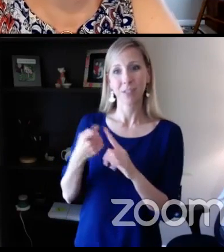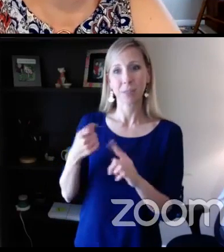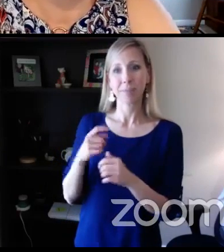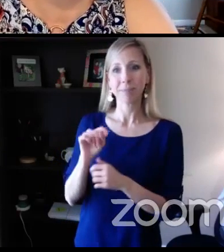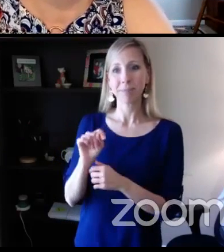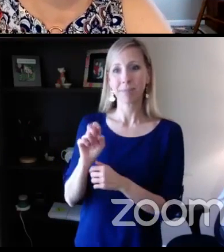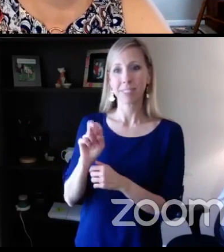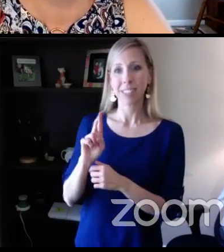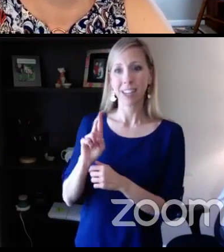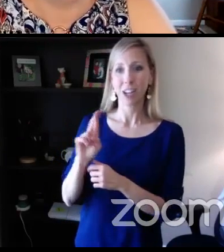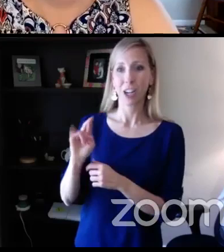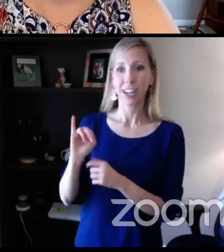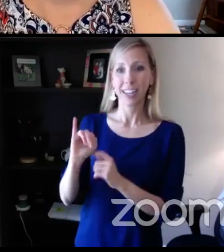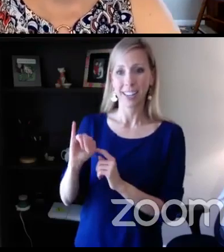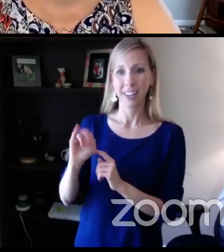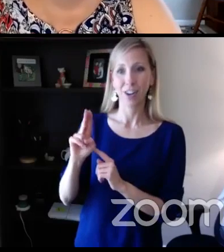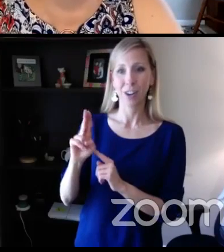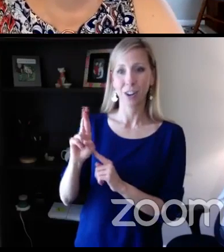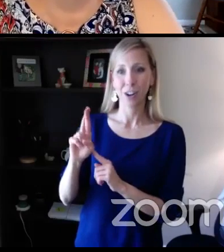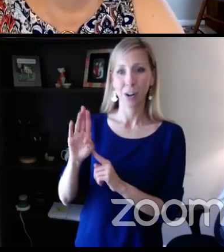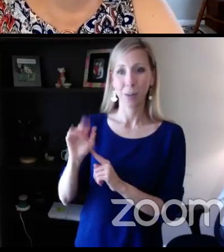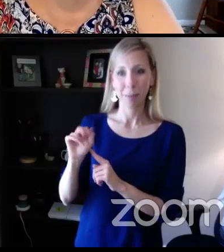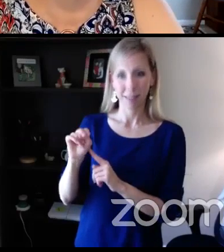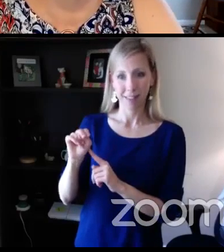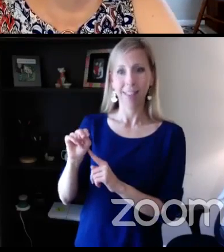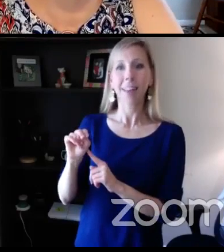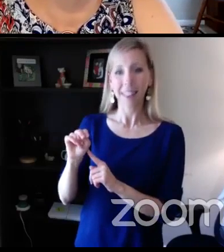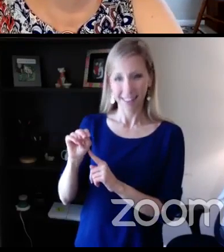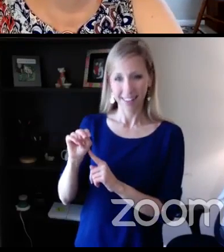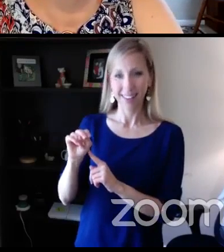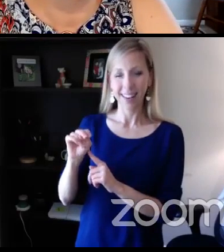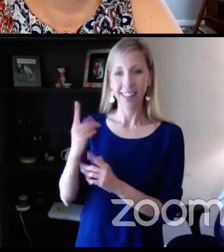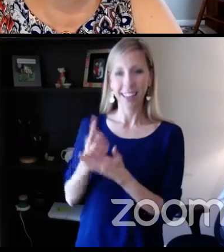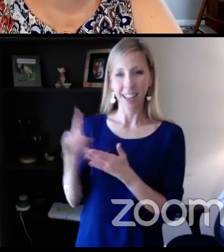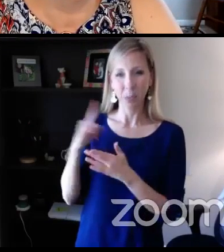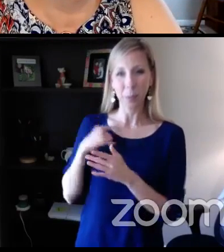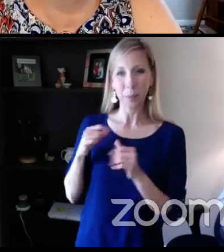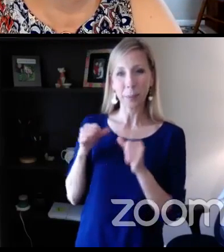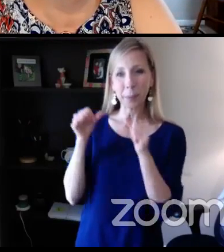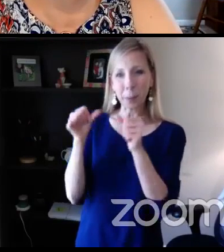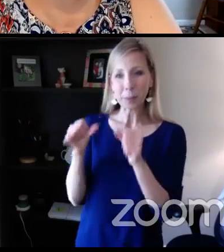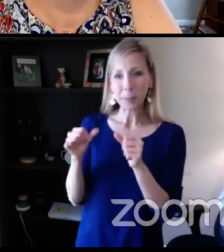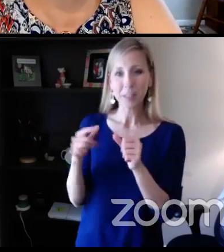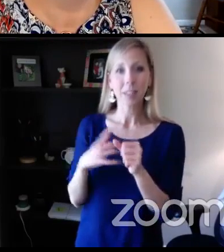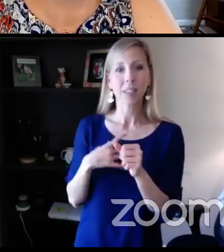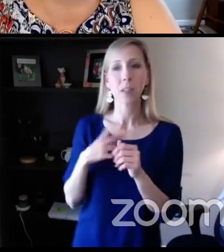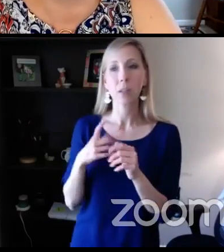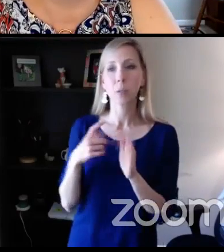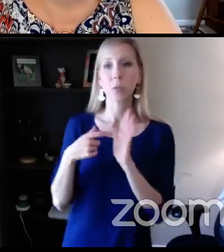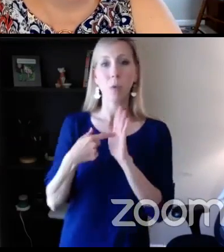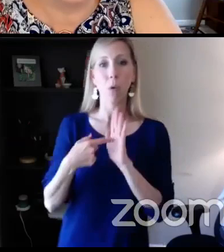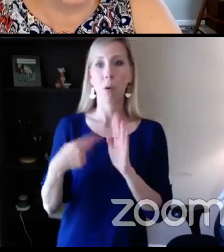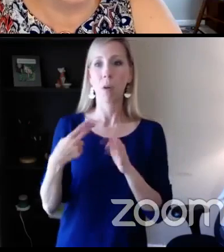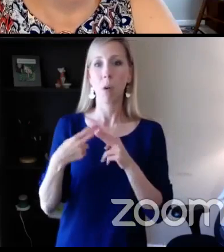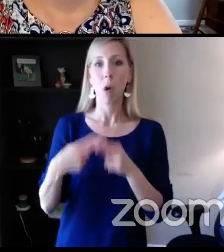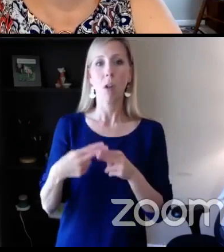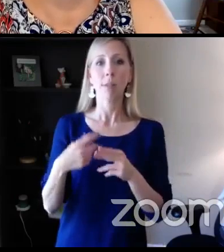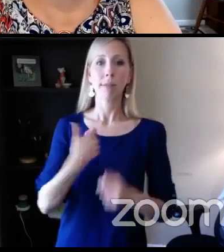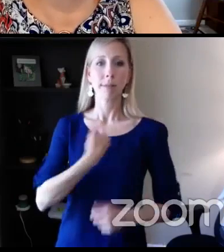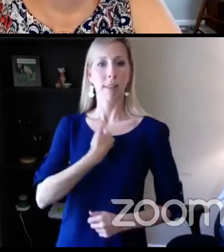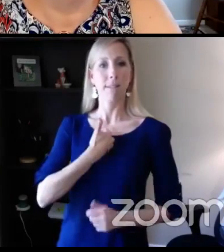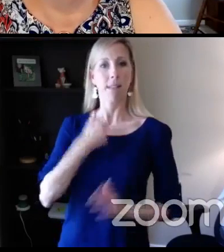Parent Outreach at Success for Kids with Hearing Loss. And that was Identity Through Books, Self-Identity Through